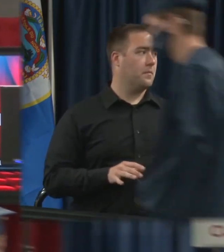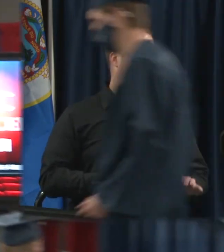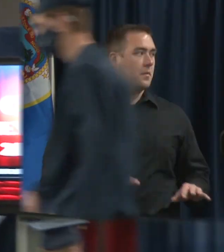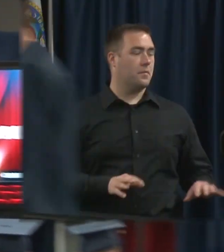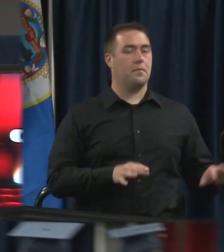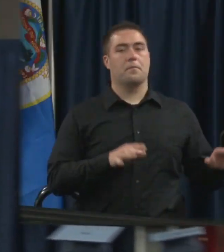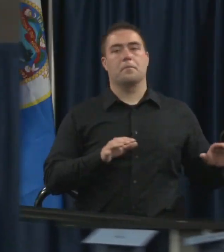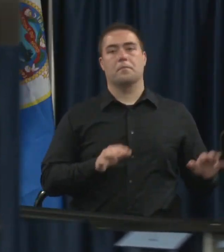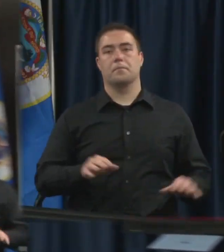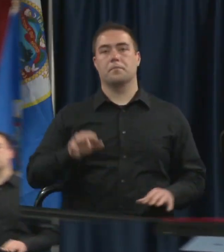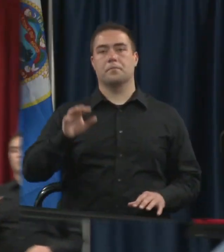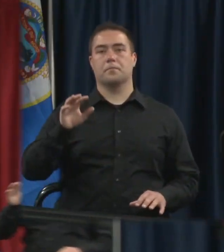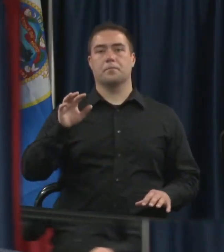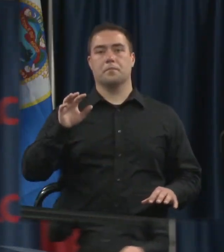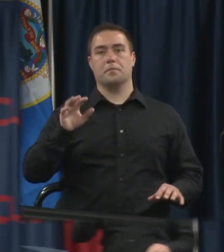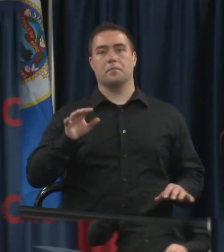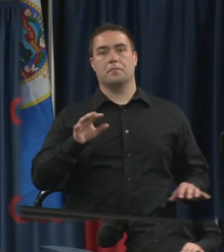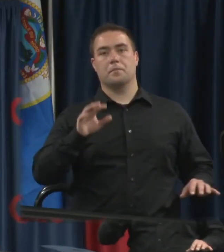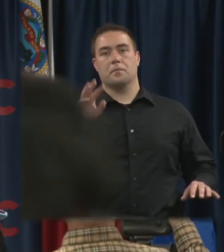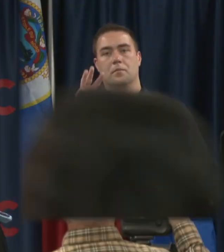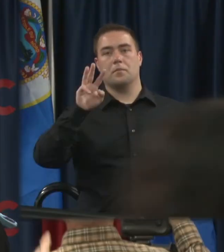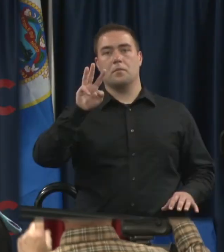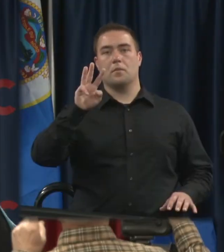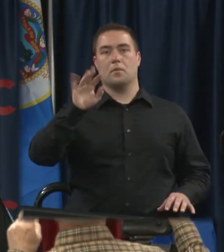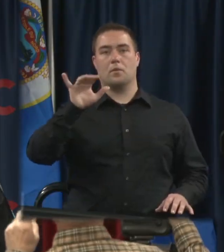Wyatt Robert Schimmelman.